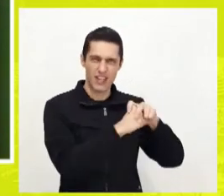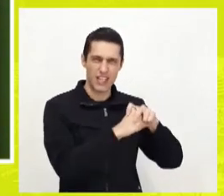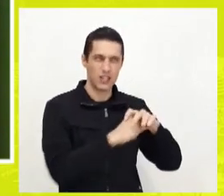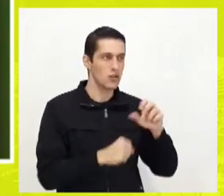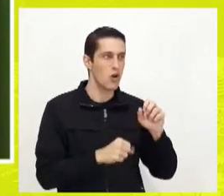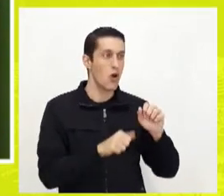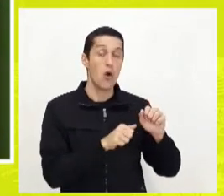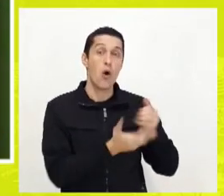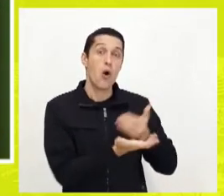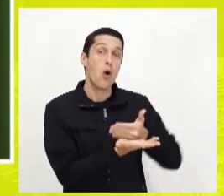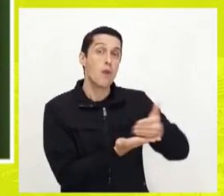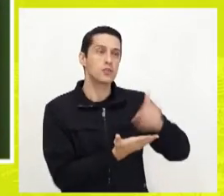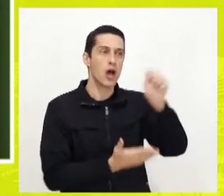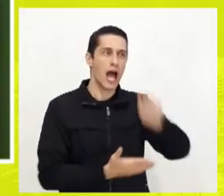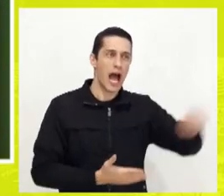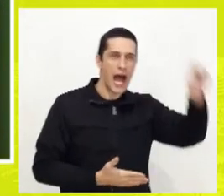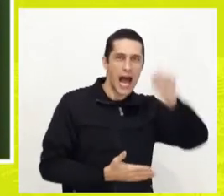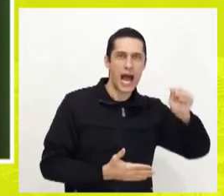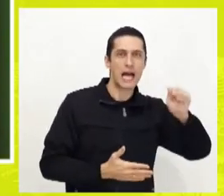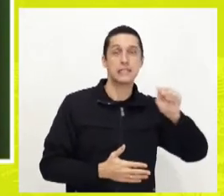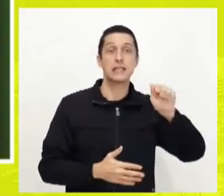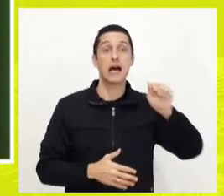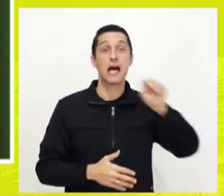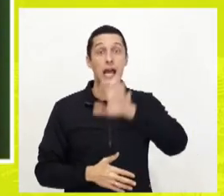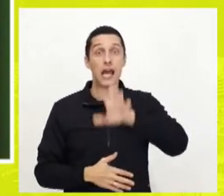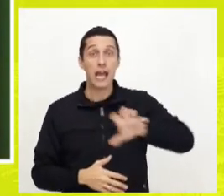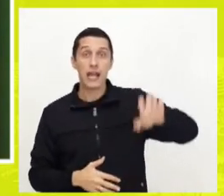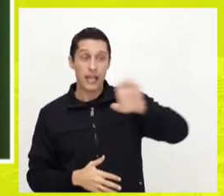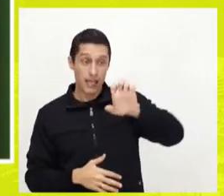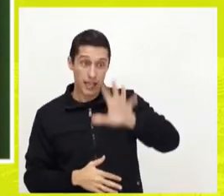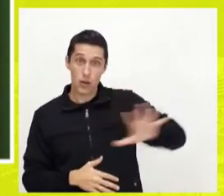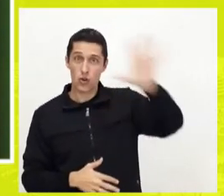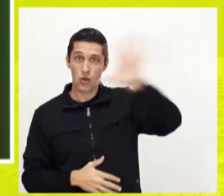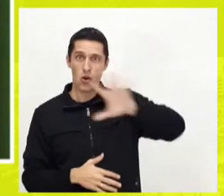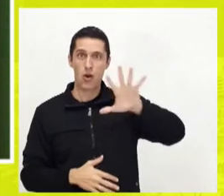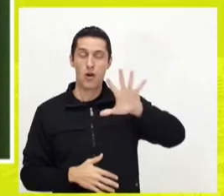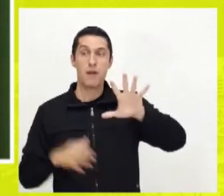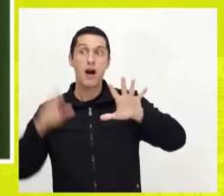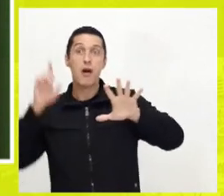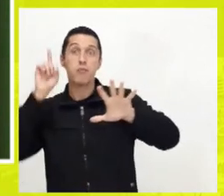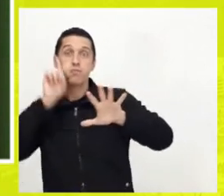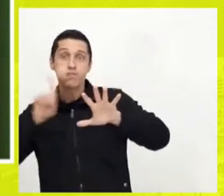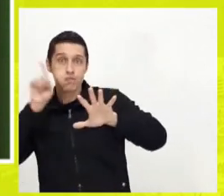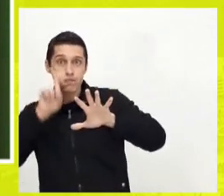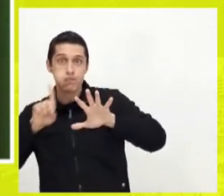united states and then came to latin america this time